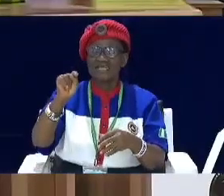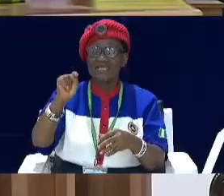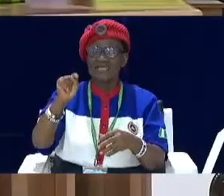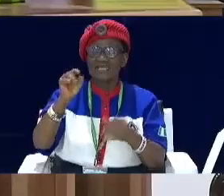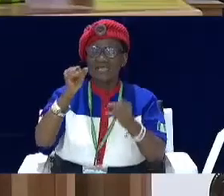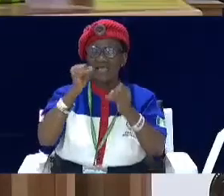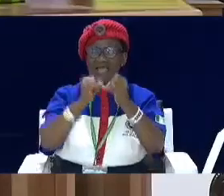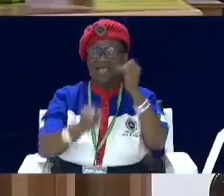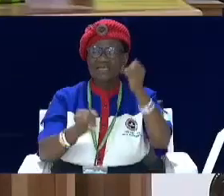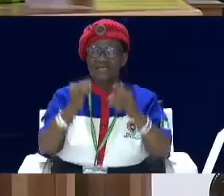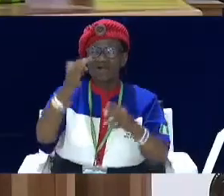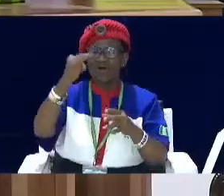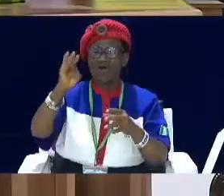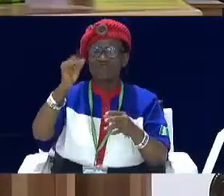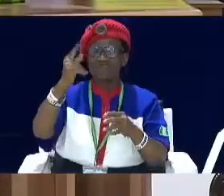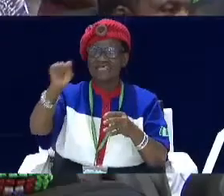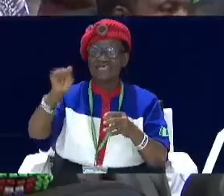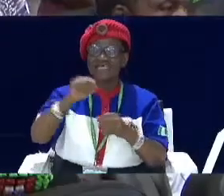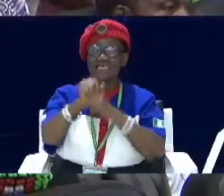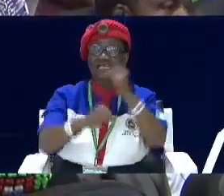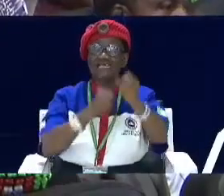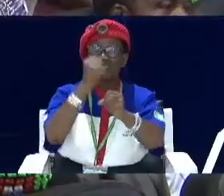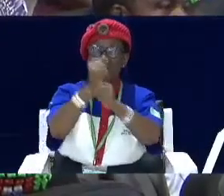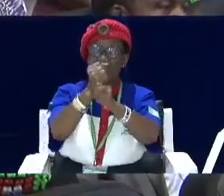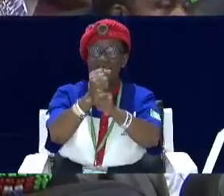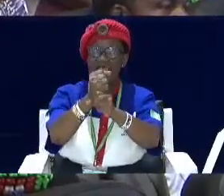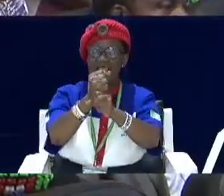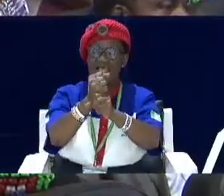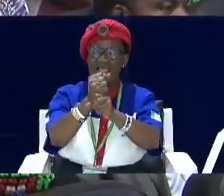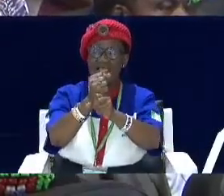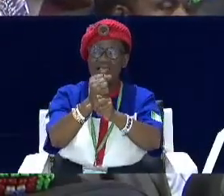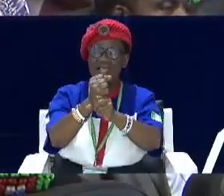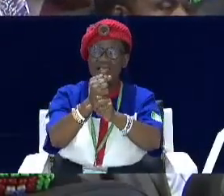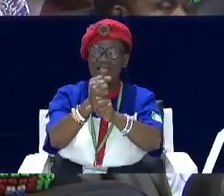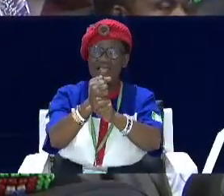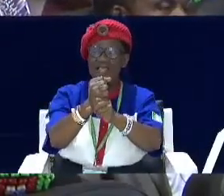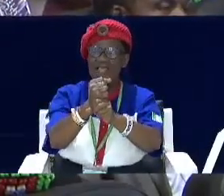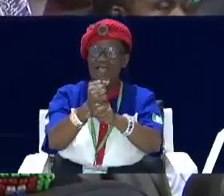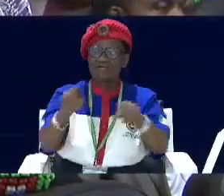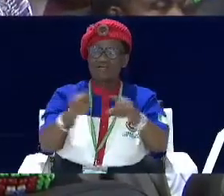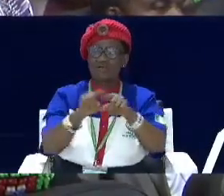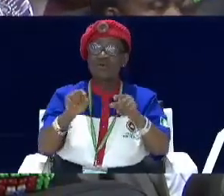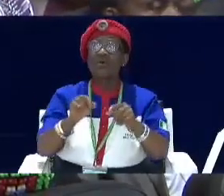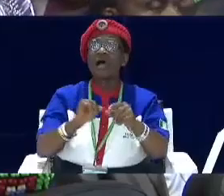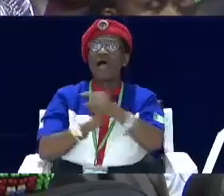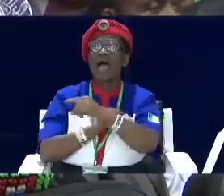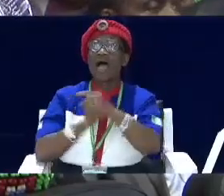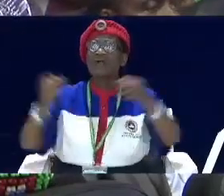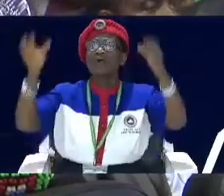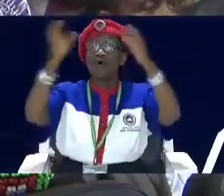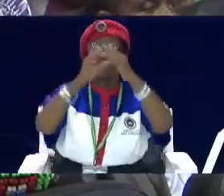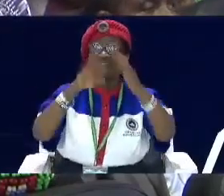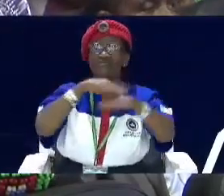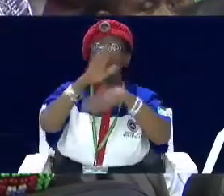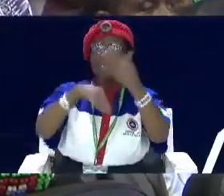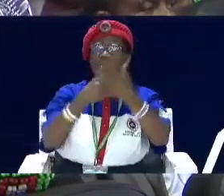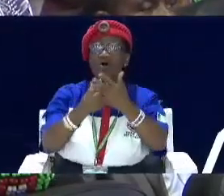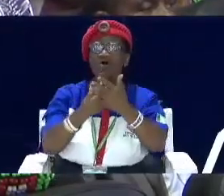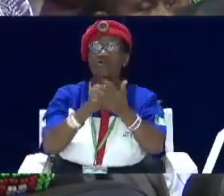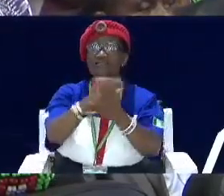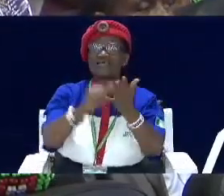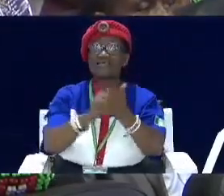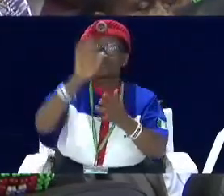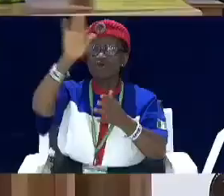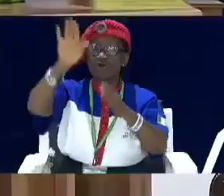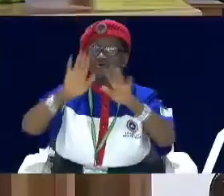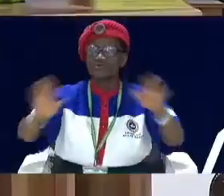end of the year. Osu kejila ni opin odun. So I commit all these your children into your hands. Mo fi gbogbo awon omo yi le yin